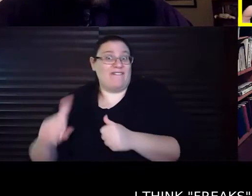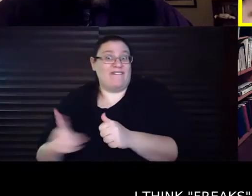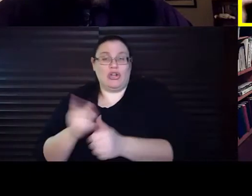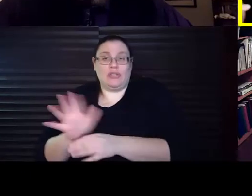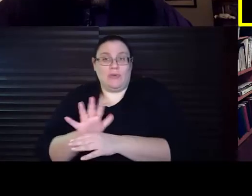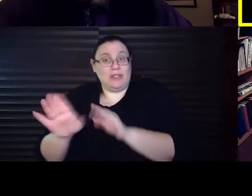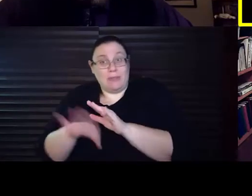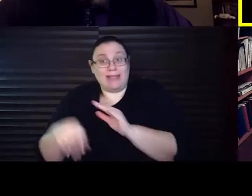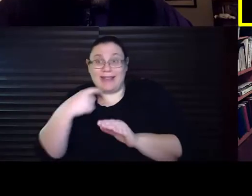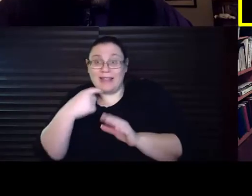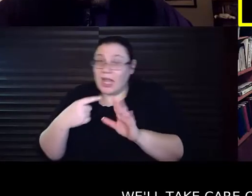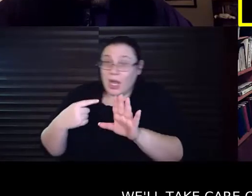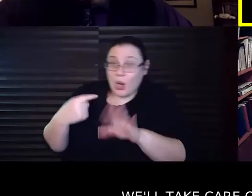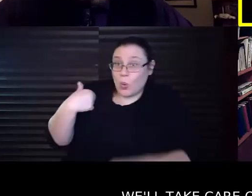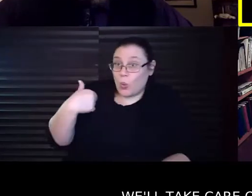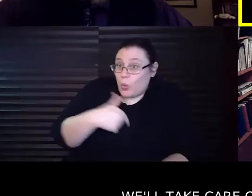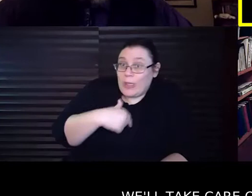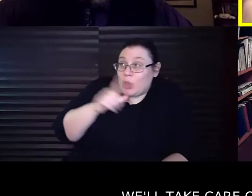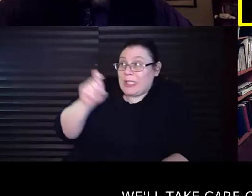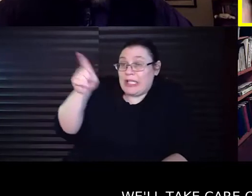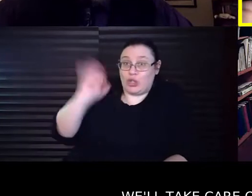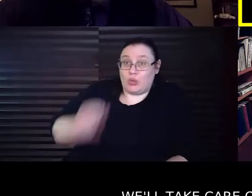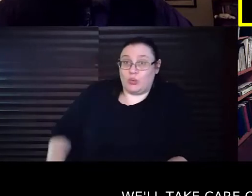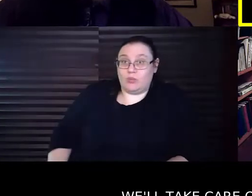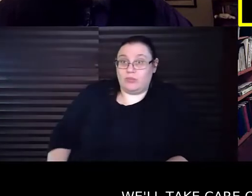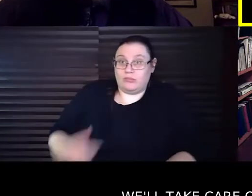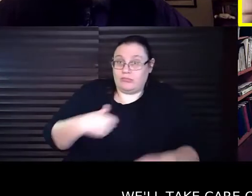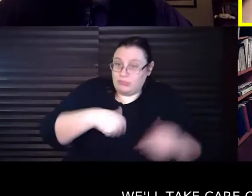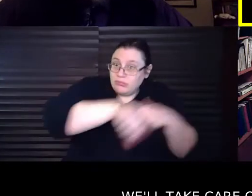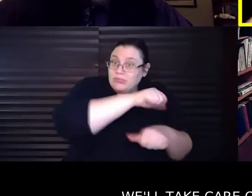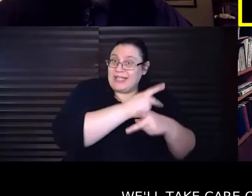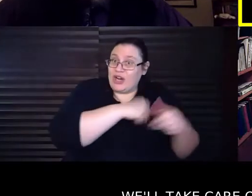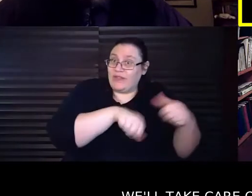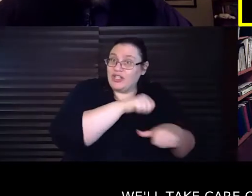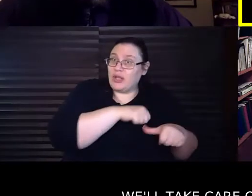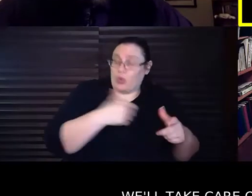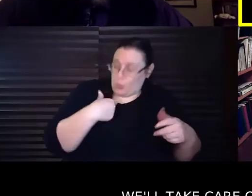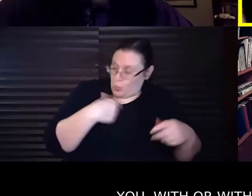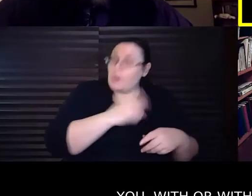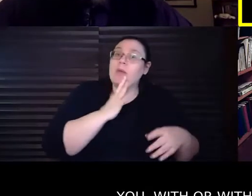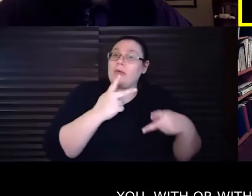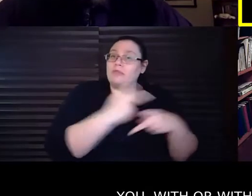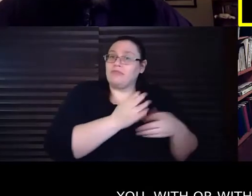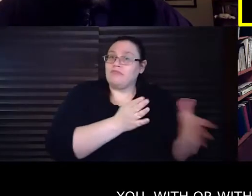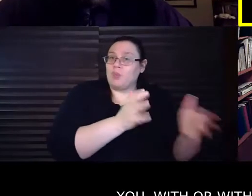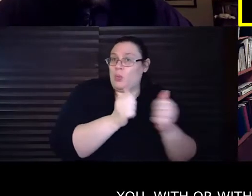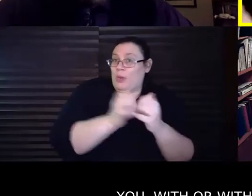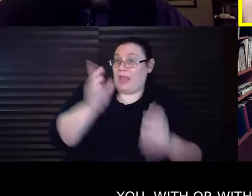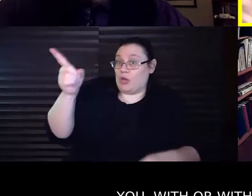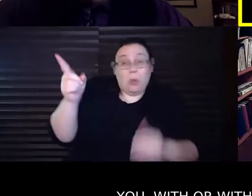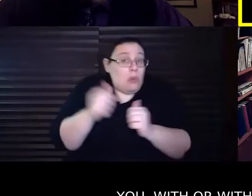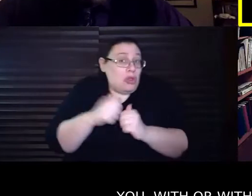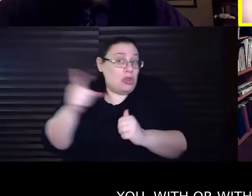effect, we don't need you. We'll take care of each other, and we'll find our way without you, with or without you. And